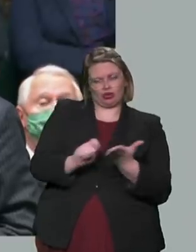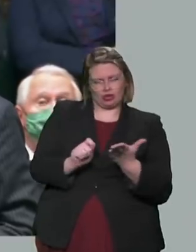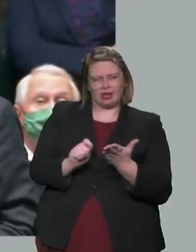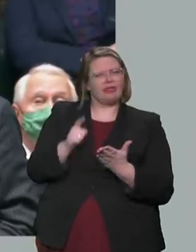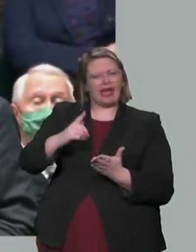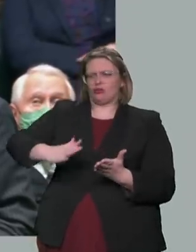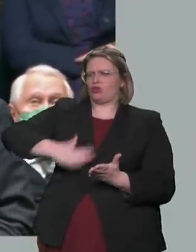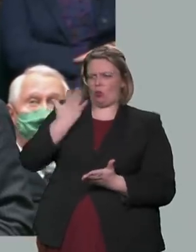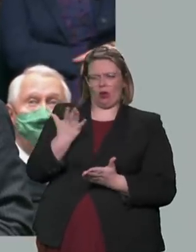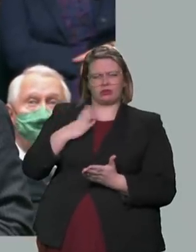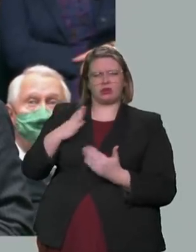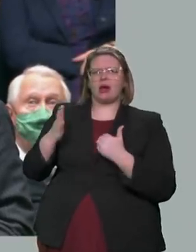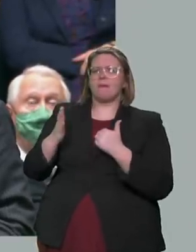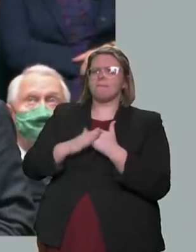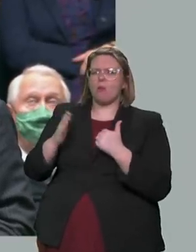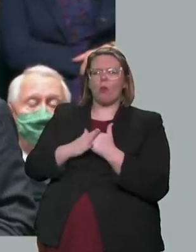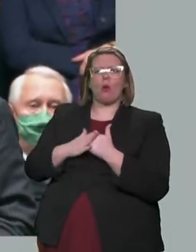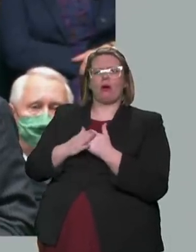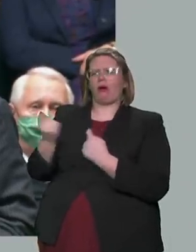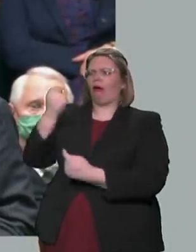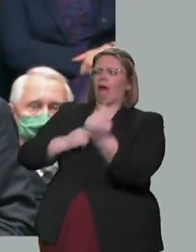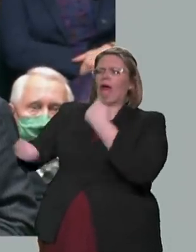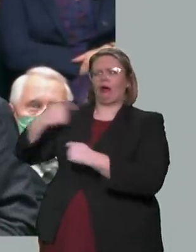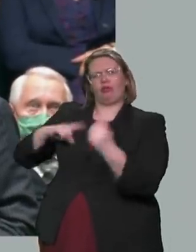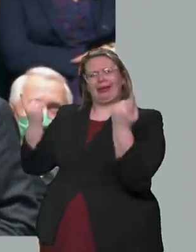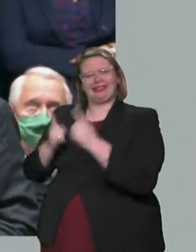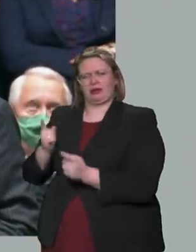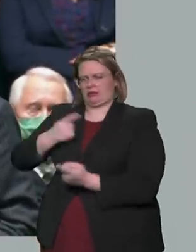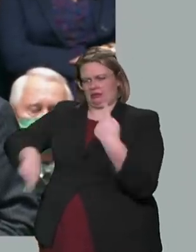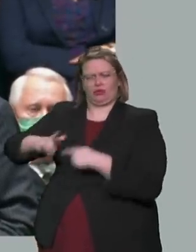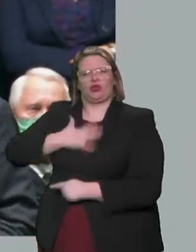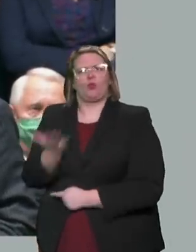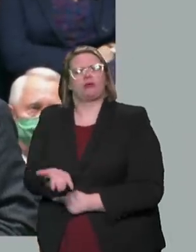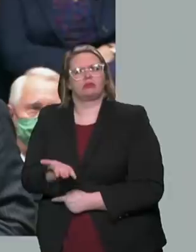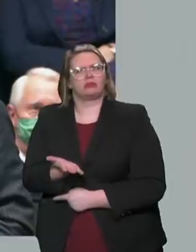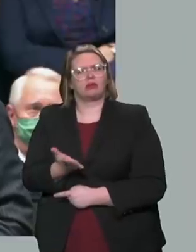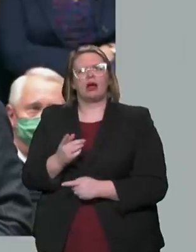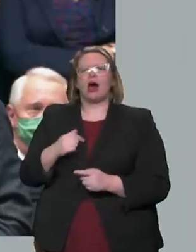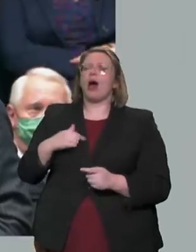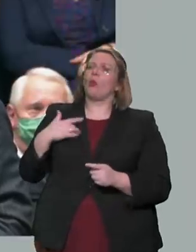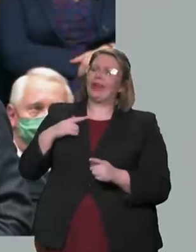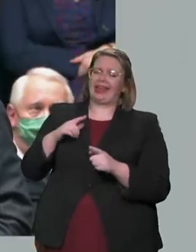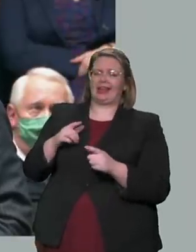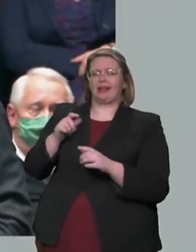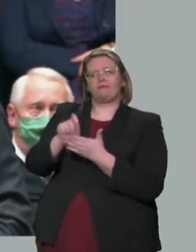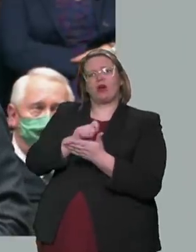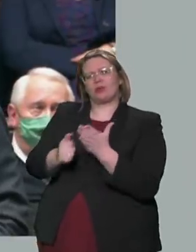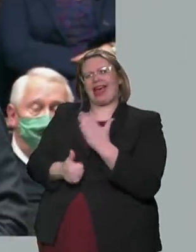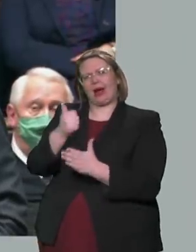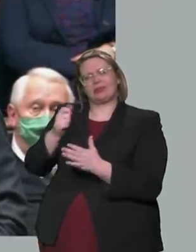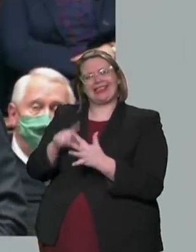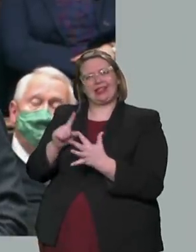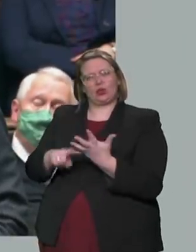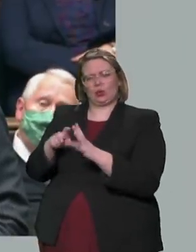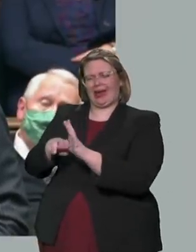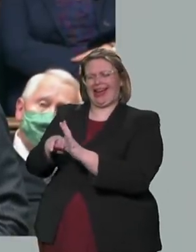world, any more that when they were told that they would take back control, we would lose control of the channel? So will he convince us that